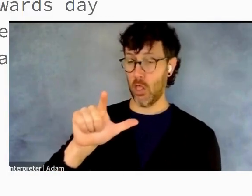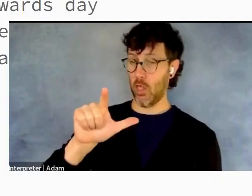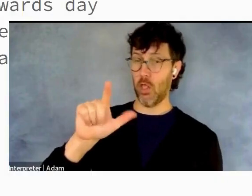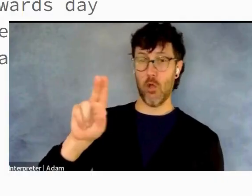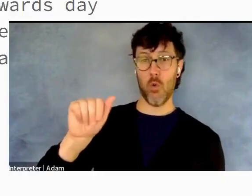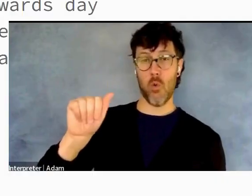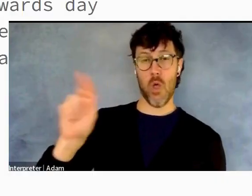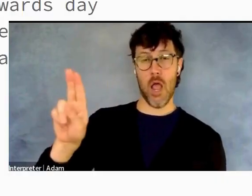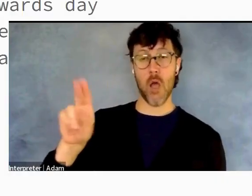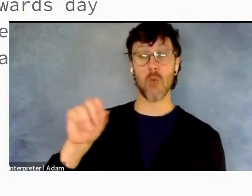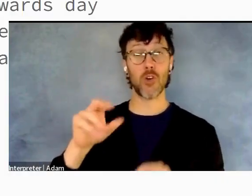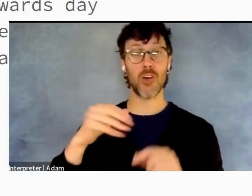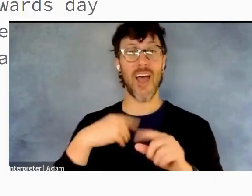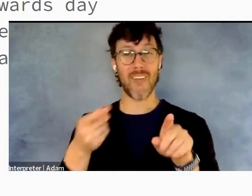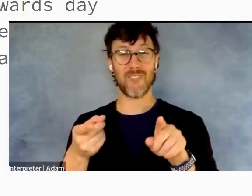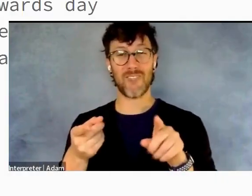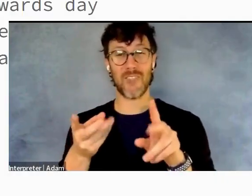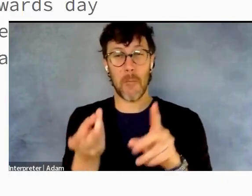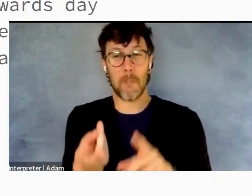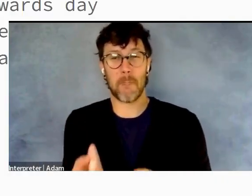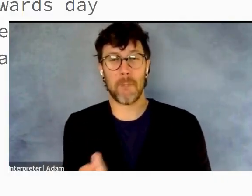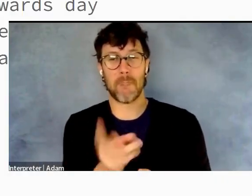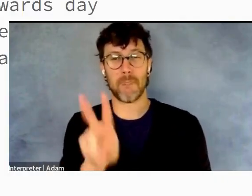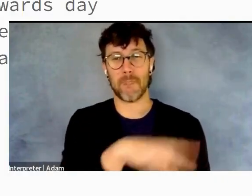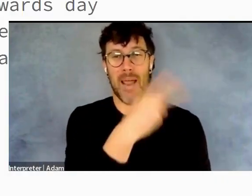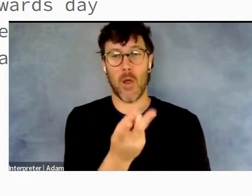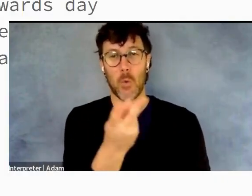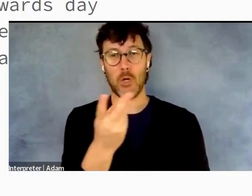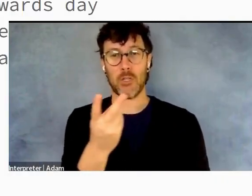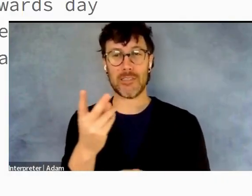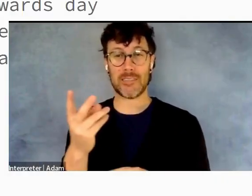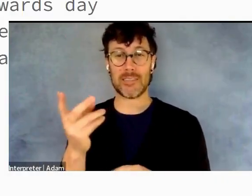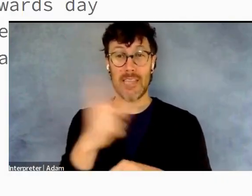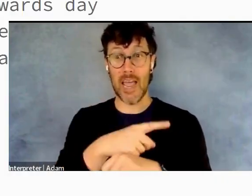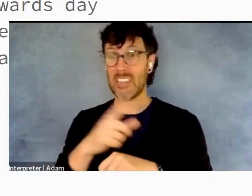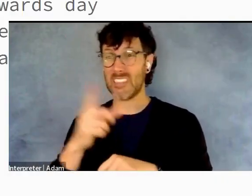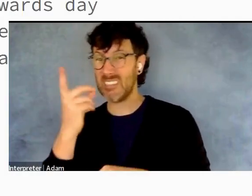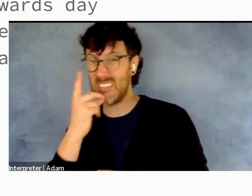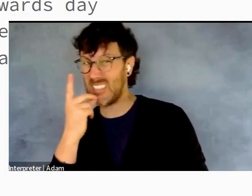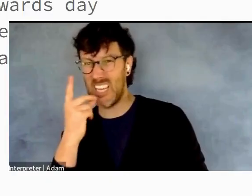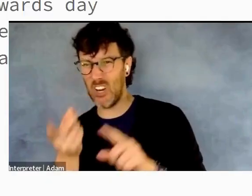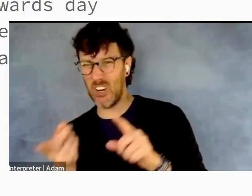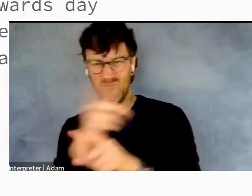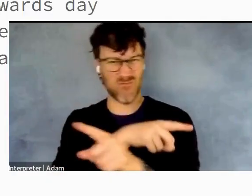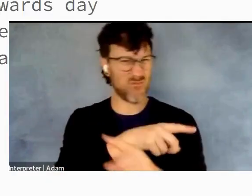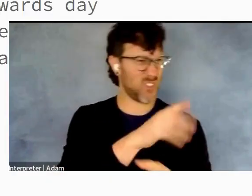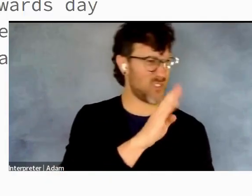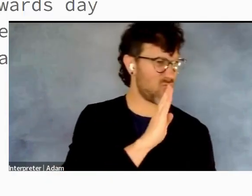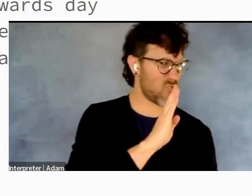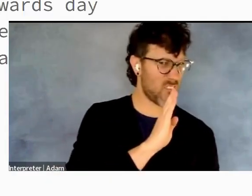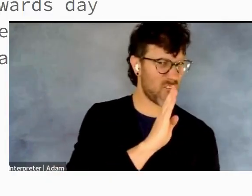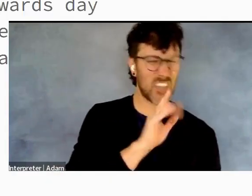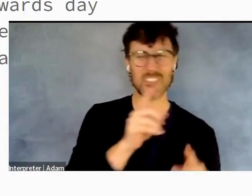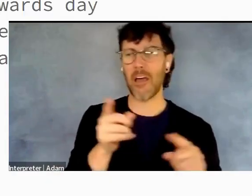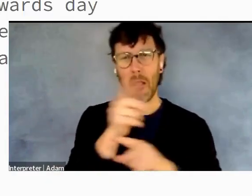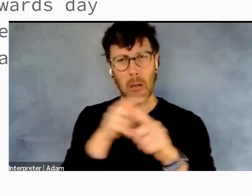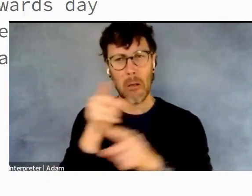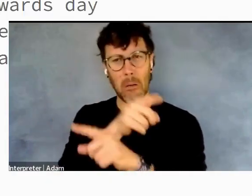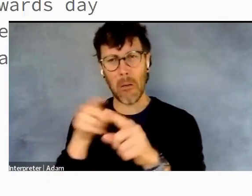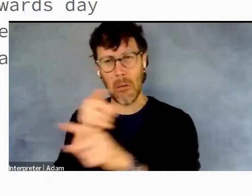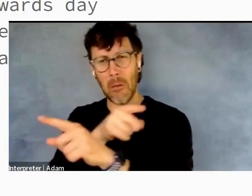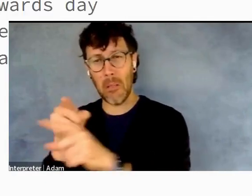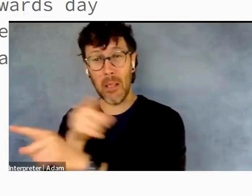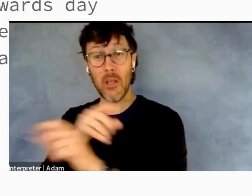having breakfast, you could have dinner for breakfast. Lunch could be lunch. You could have breakfast for dinner. You could do everything, wear your